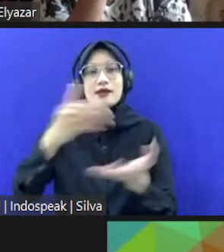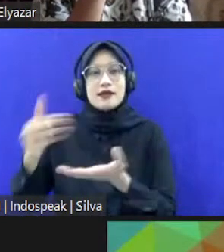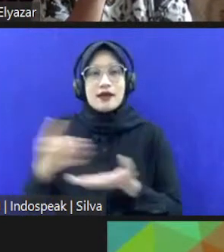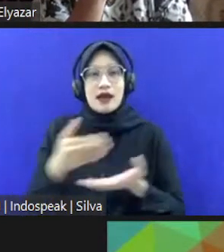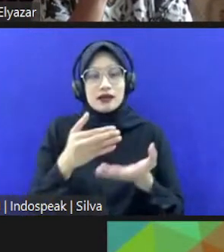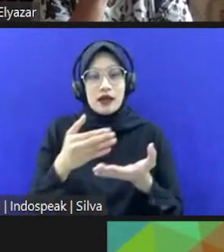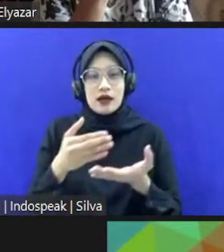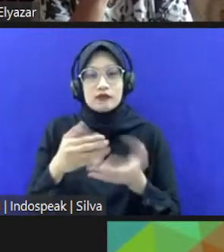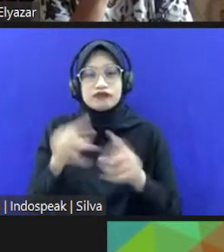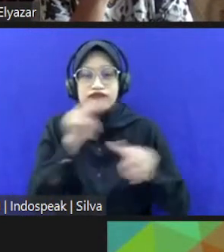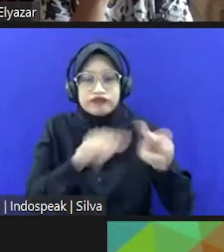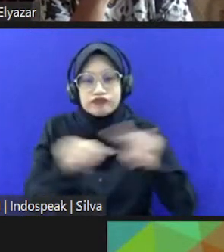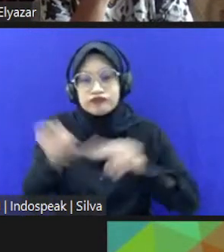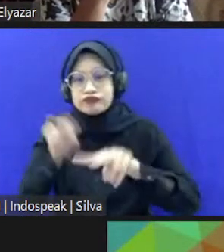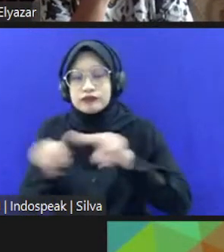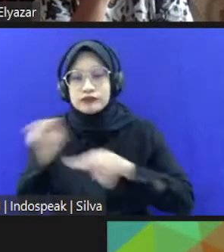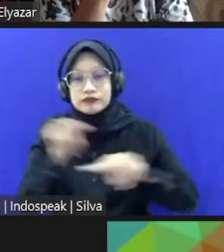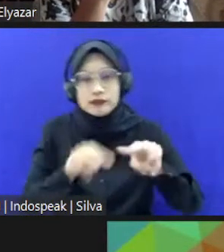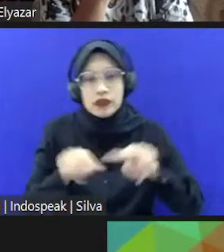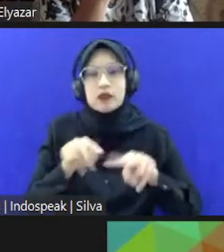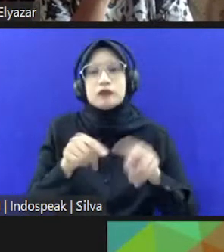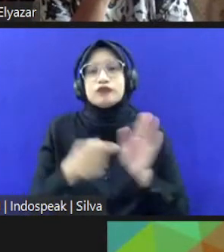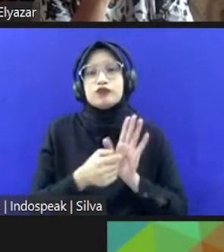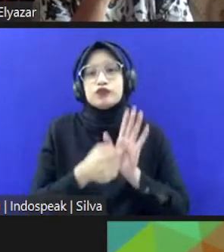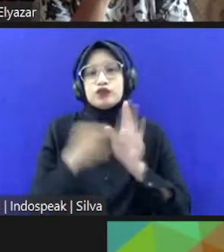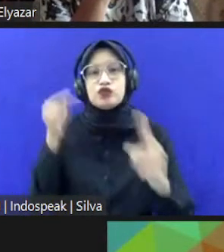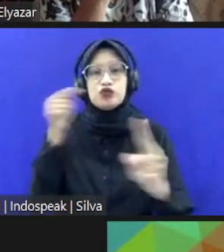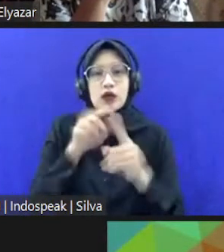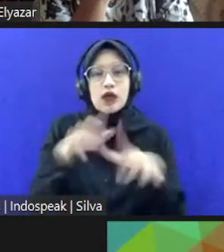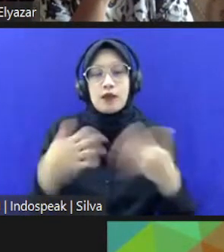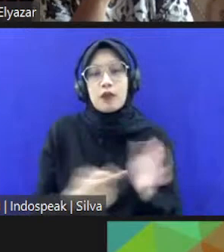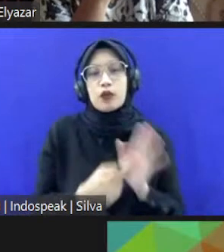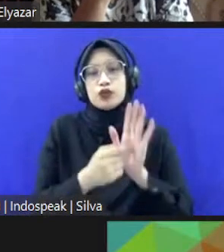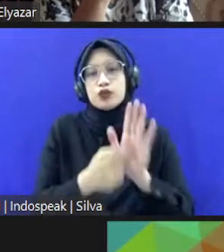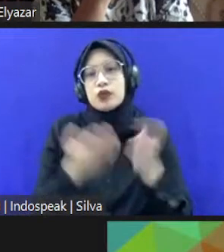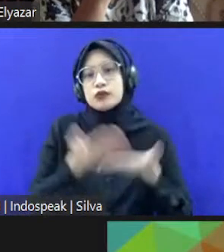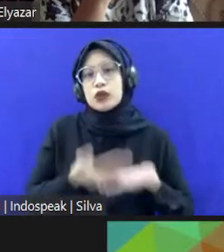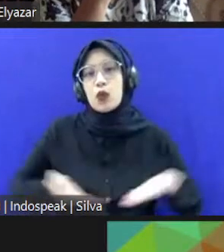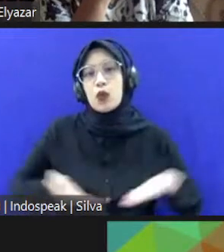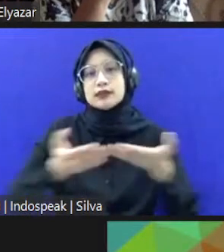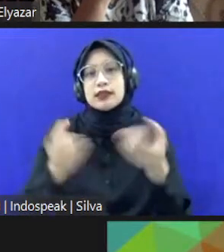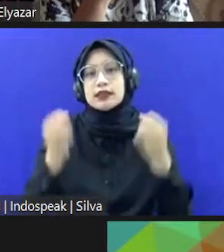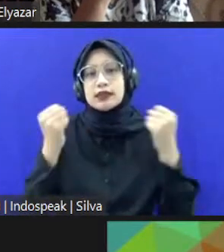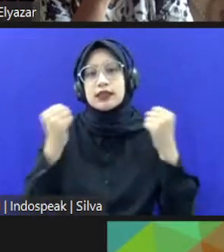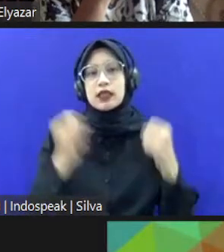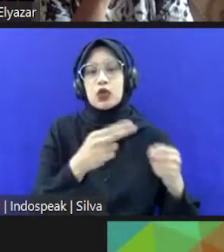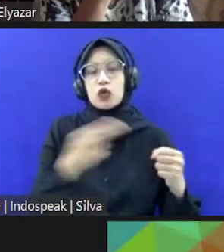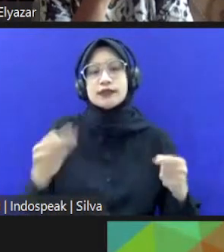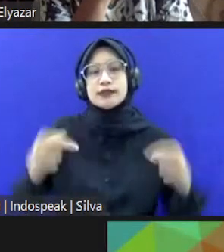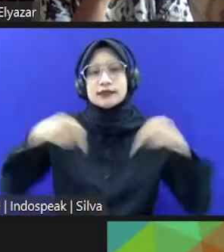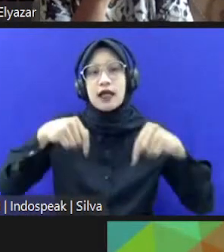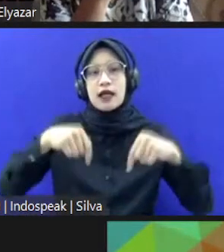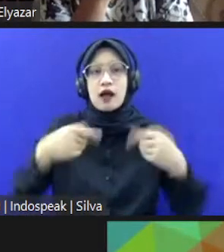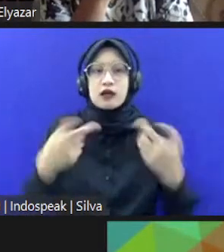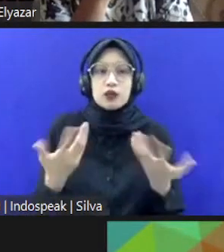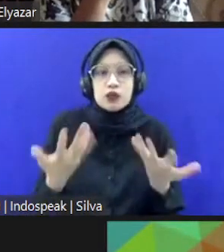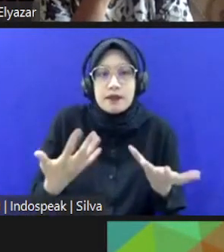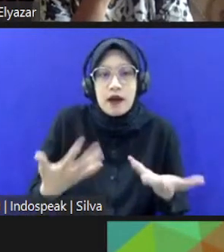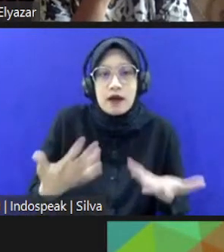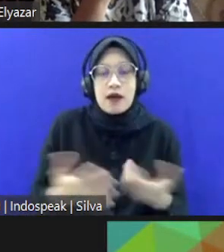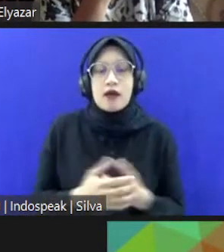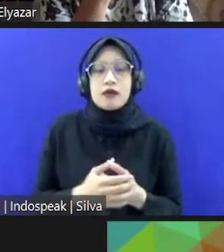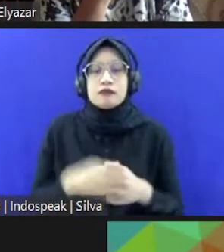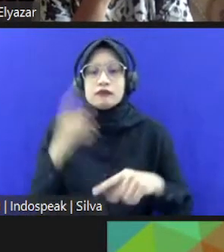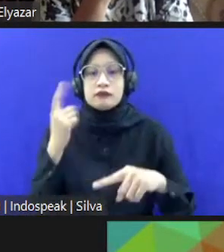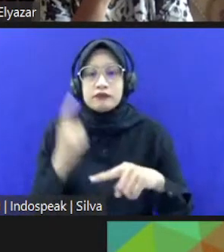what's the situation of Indonesia, especially the adult health at the moment, and then how it give us a future